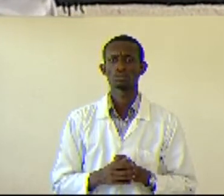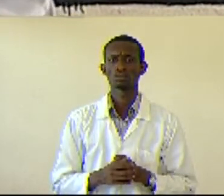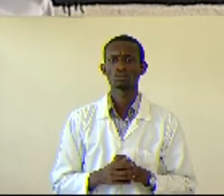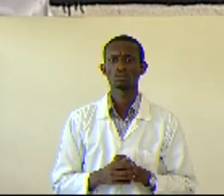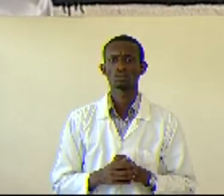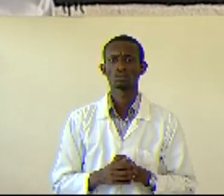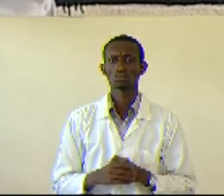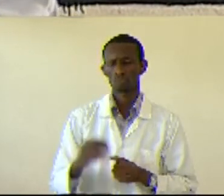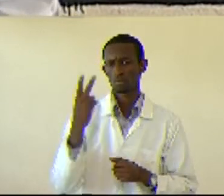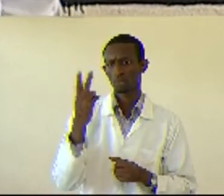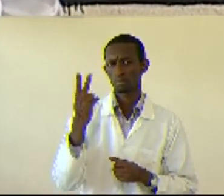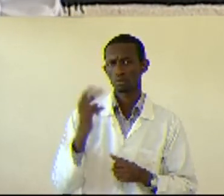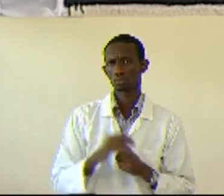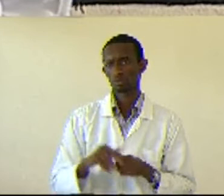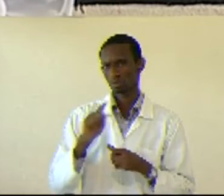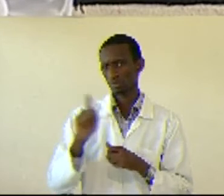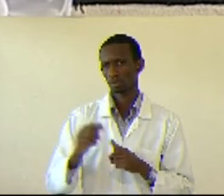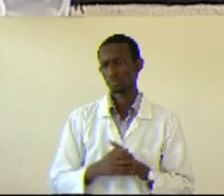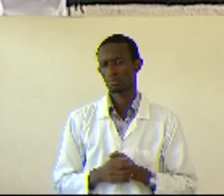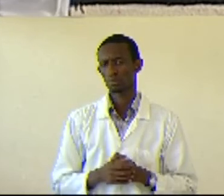of 2 divided by